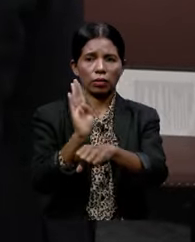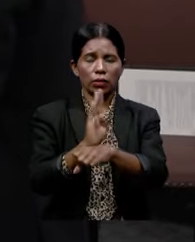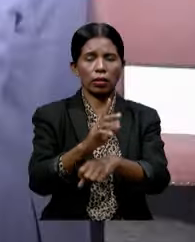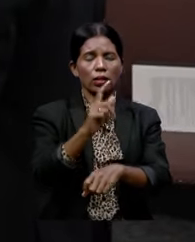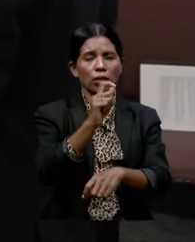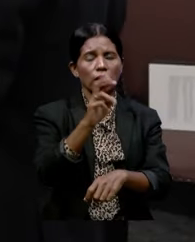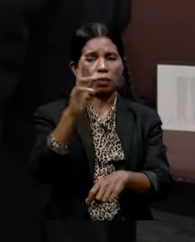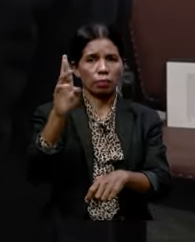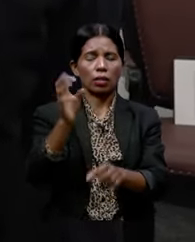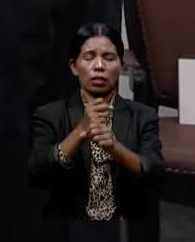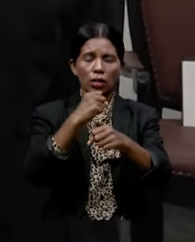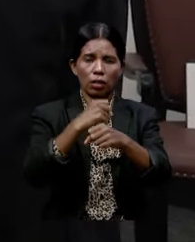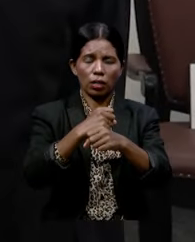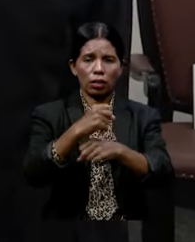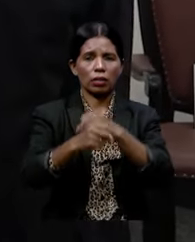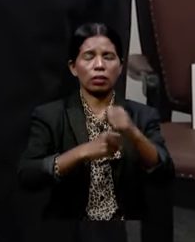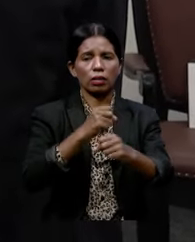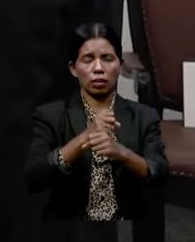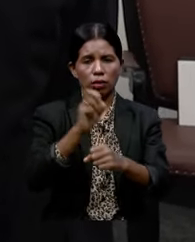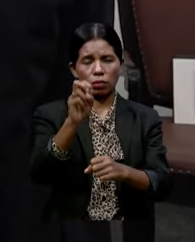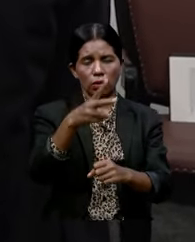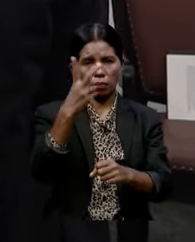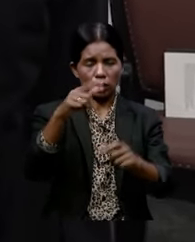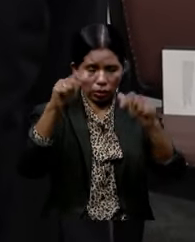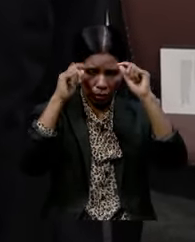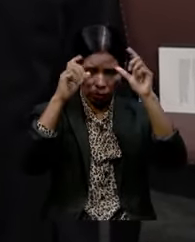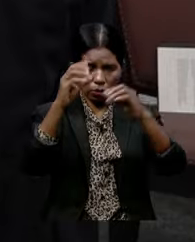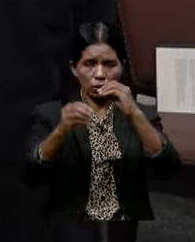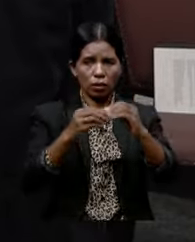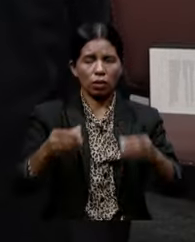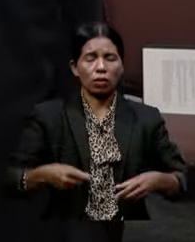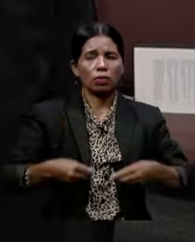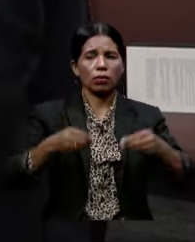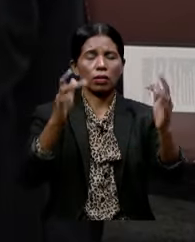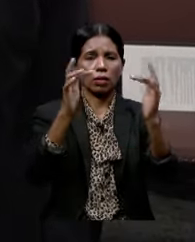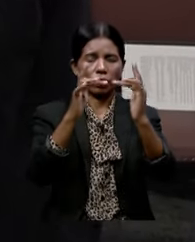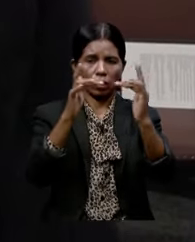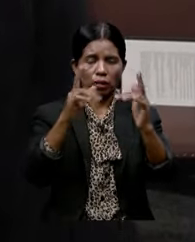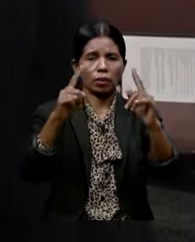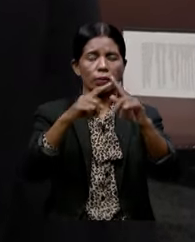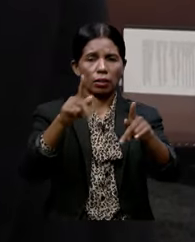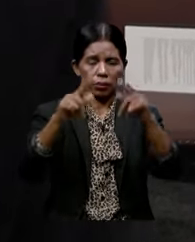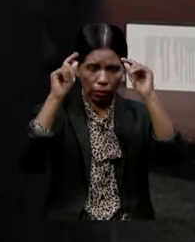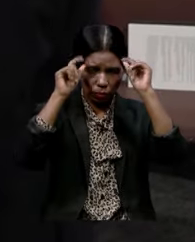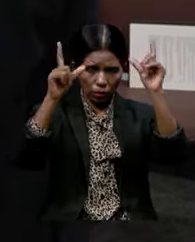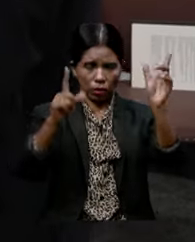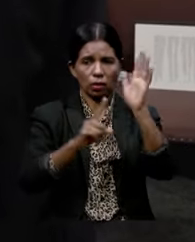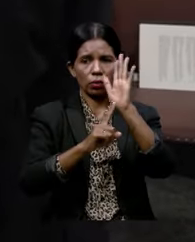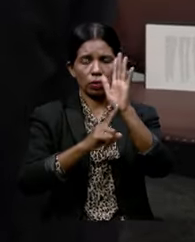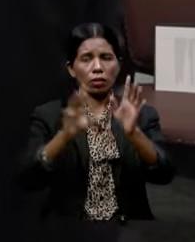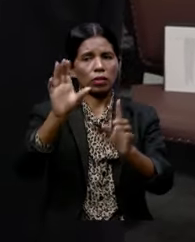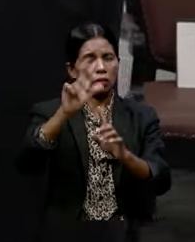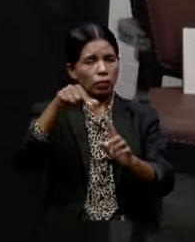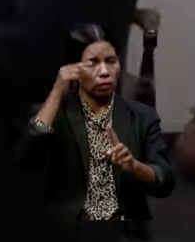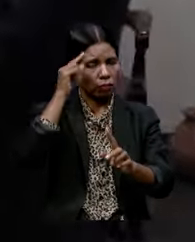Telemor halau ona durante tinang san resin ruhe Timor Leste liu-liu konaba fornecimento internet ba povo Timor Leste no informamos ba sefi governo